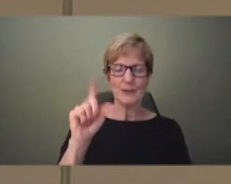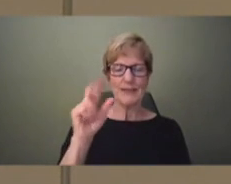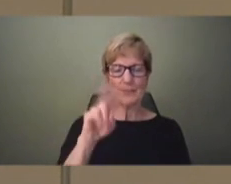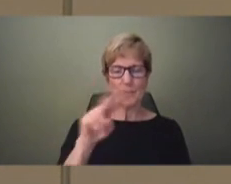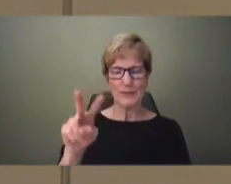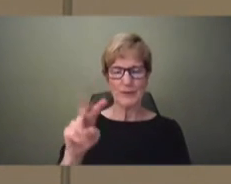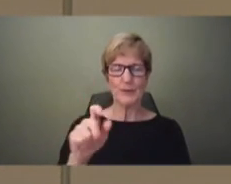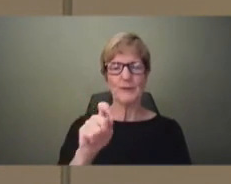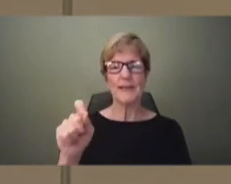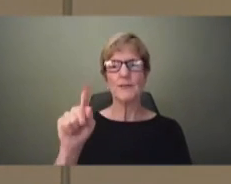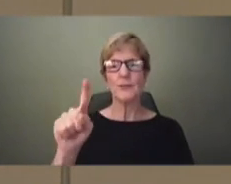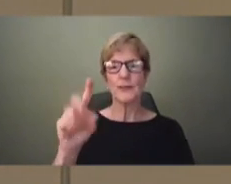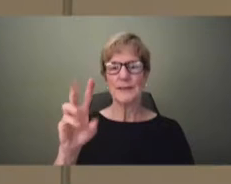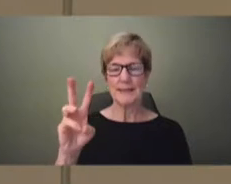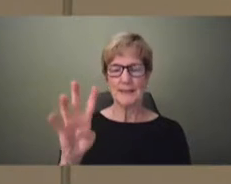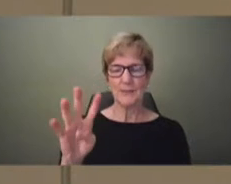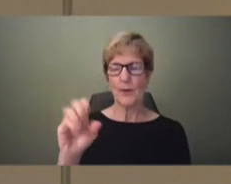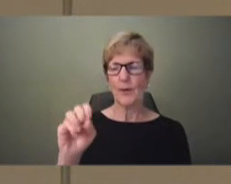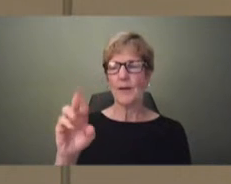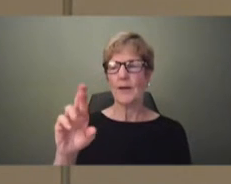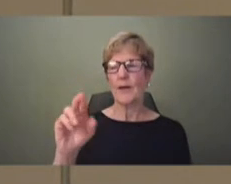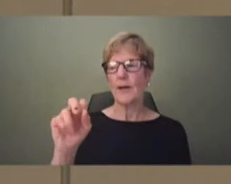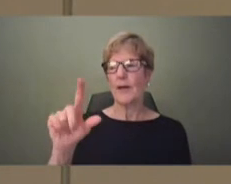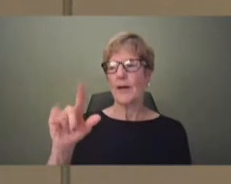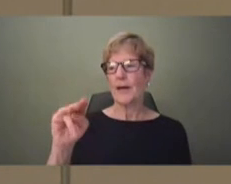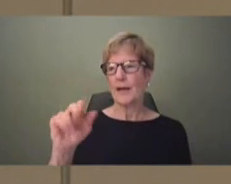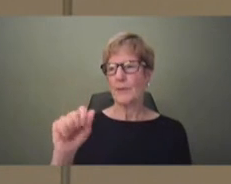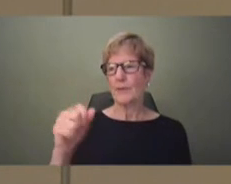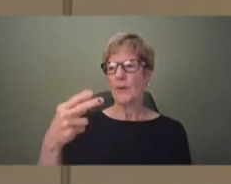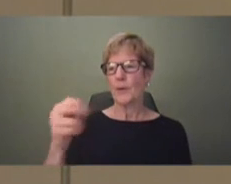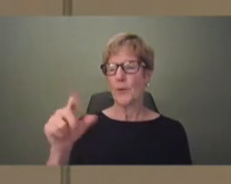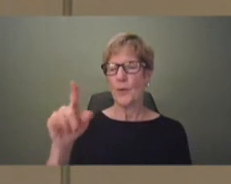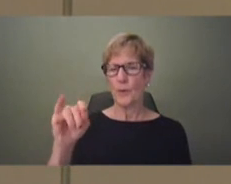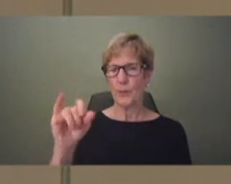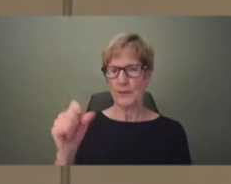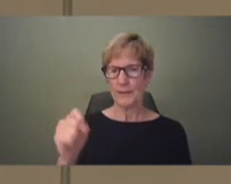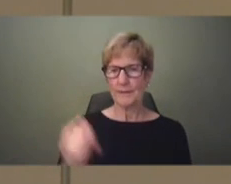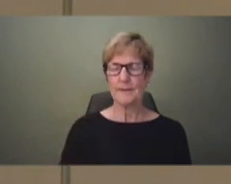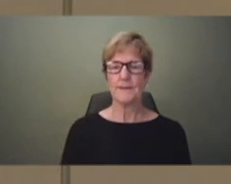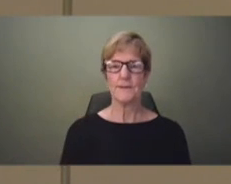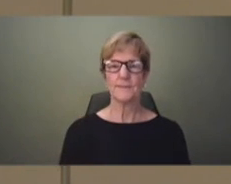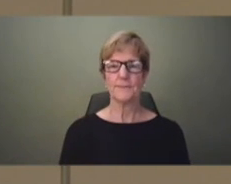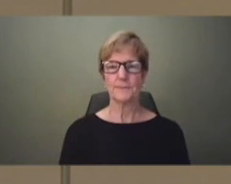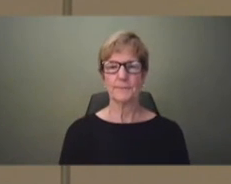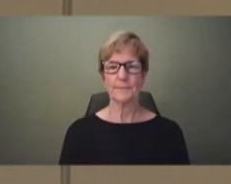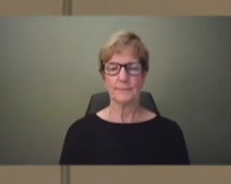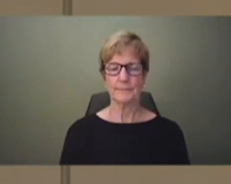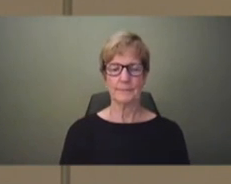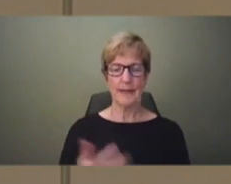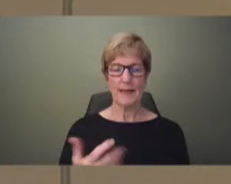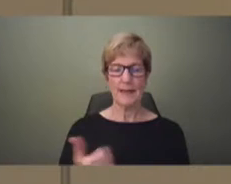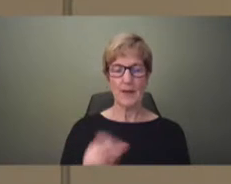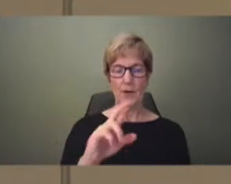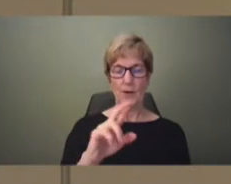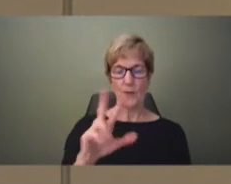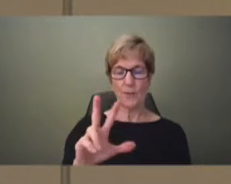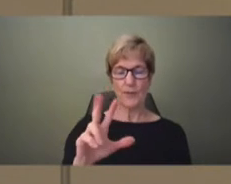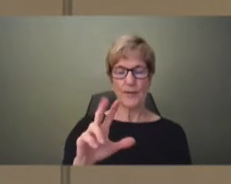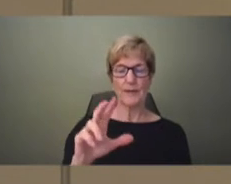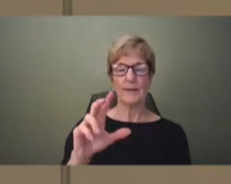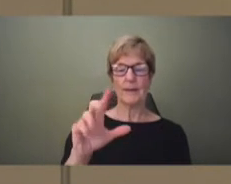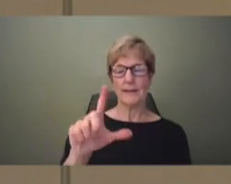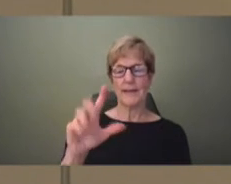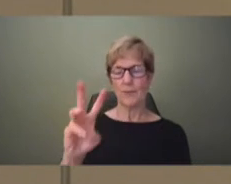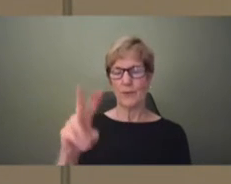d164 by Carolina Holdings 3 LLC um current zoning R3 single family residential Lake Wy